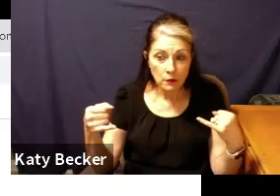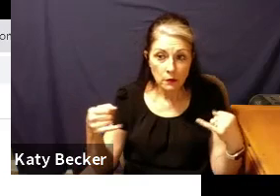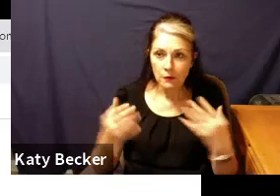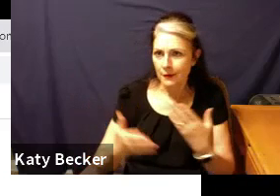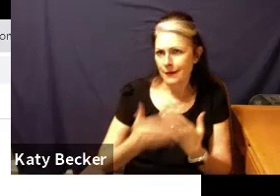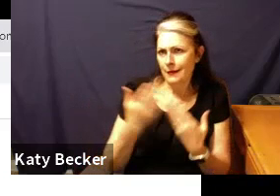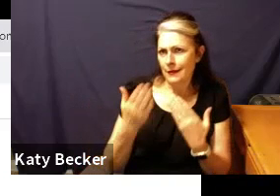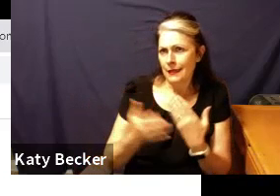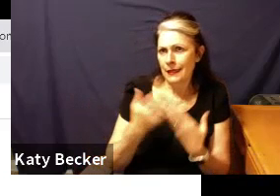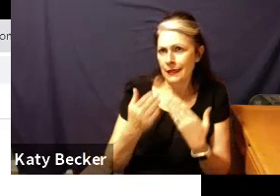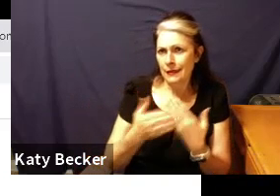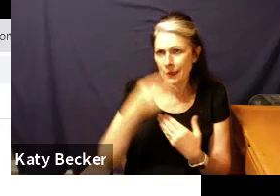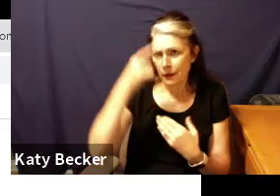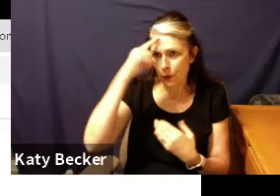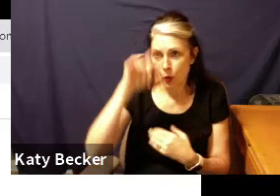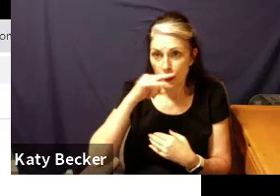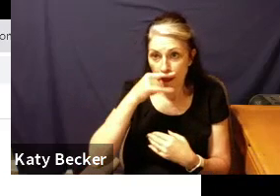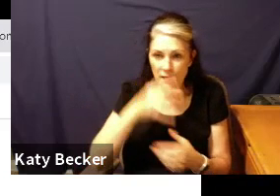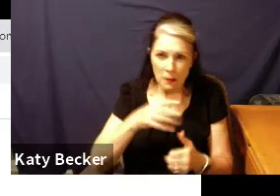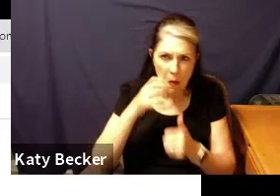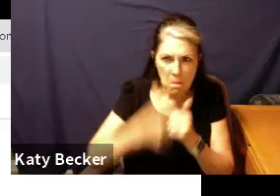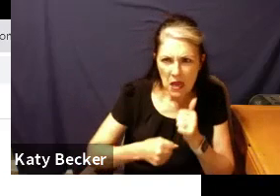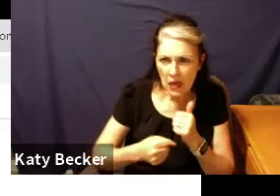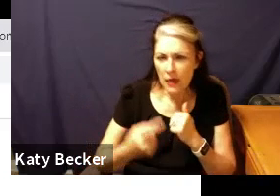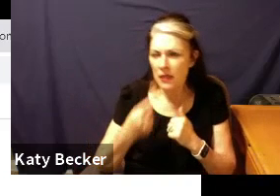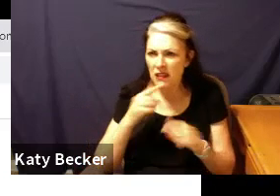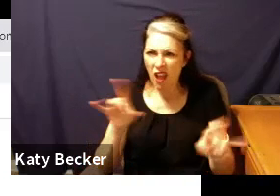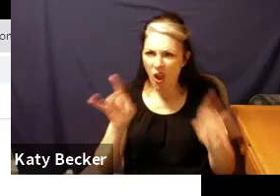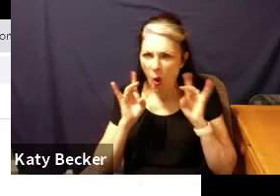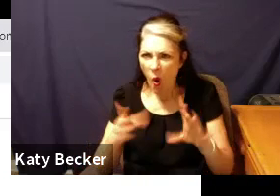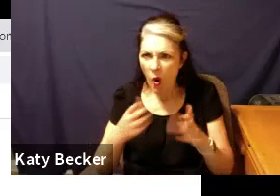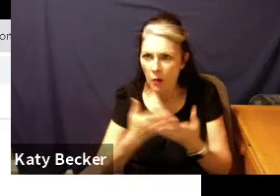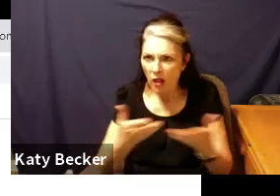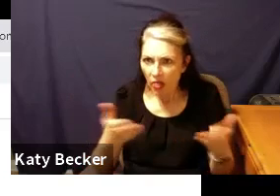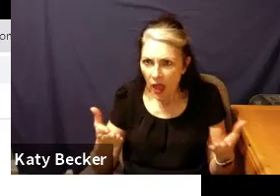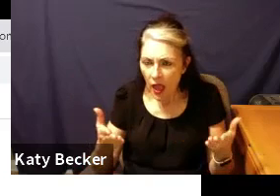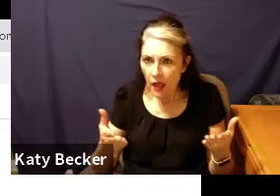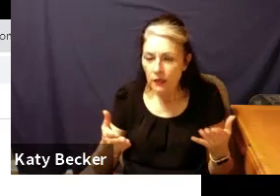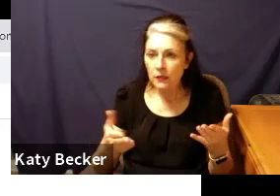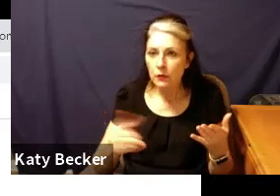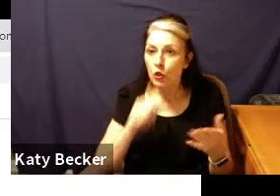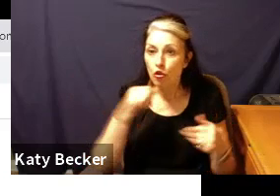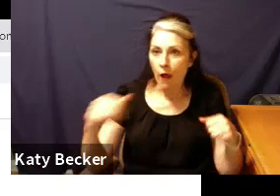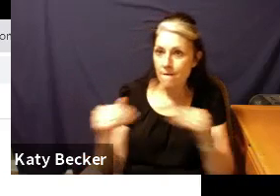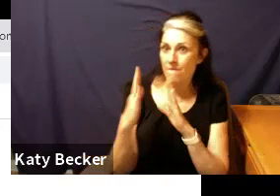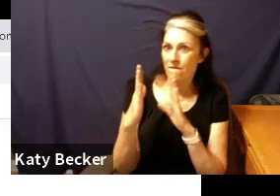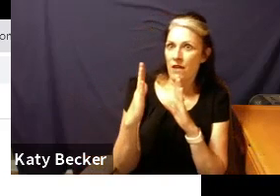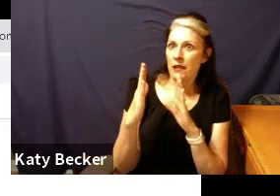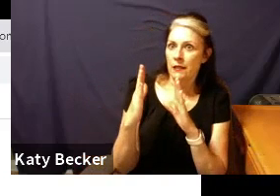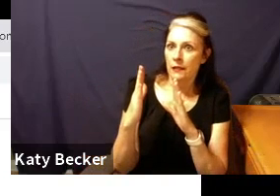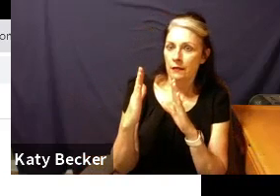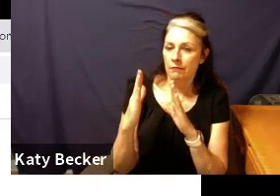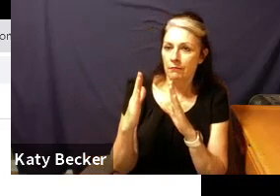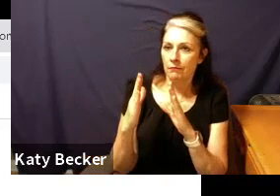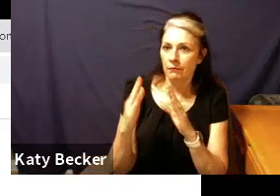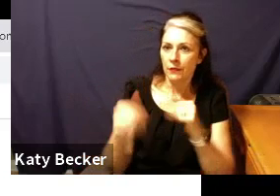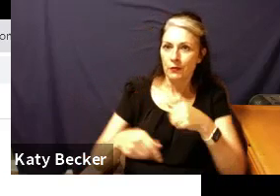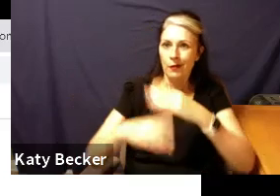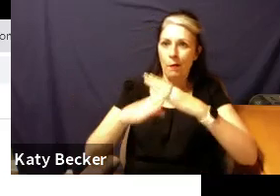easy for kids to be mean and to say horrible things when you're not facing each other. So it's